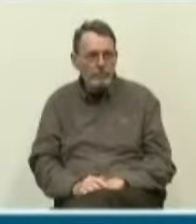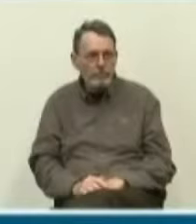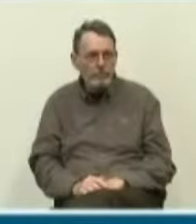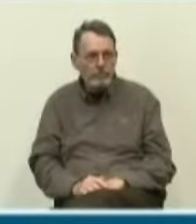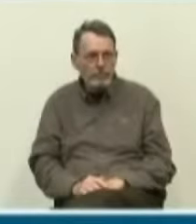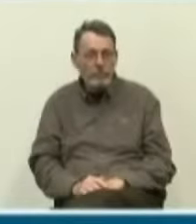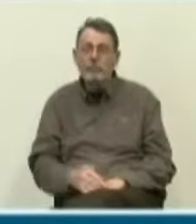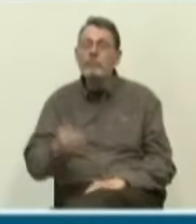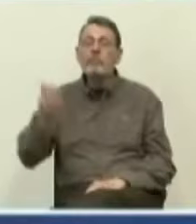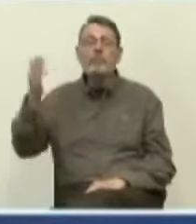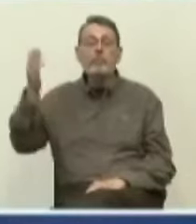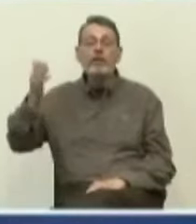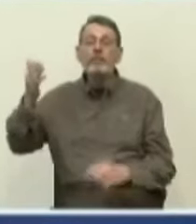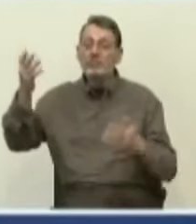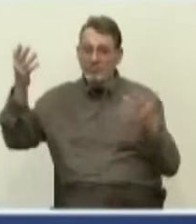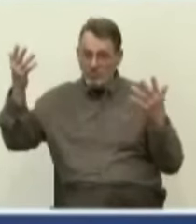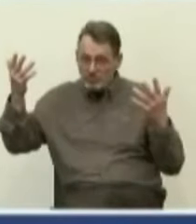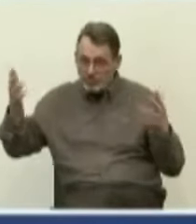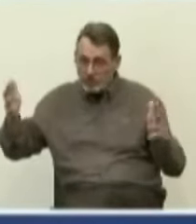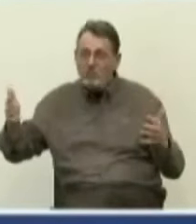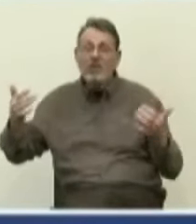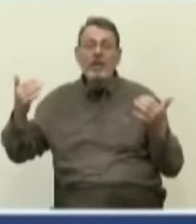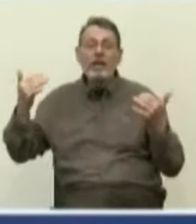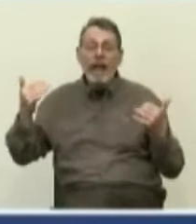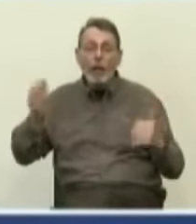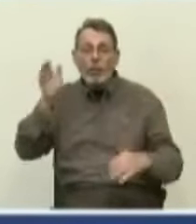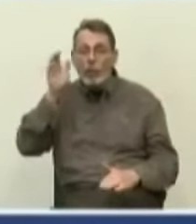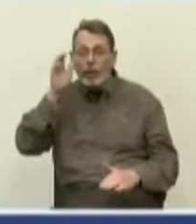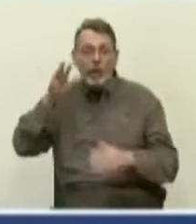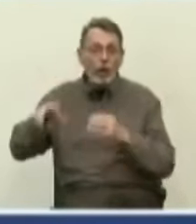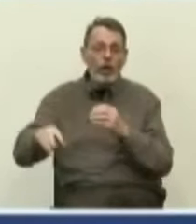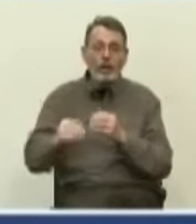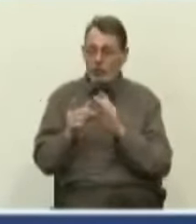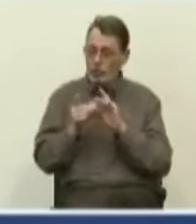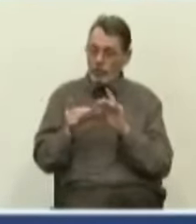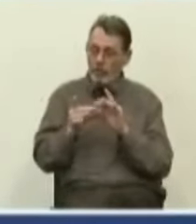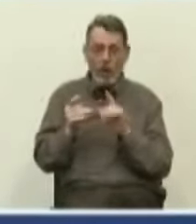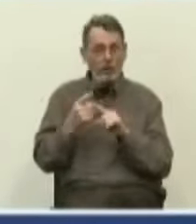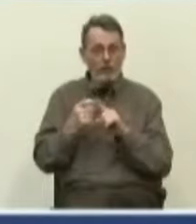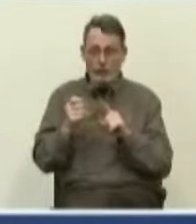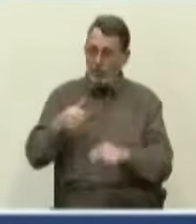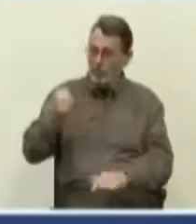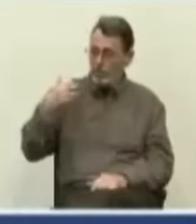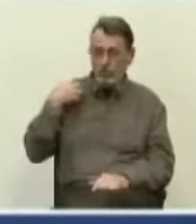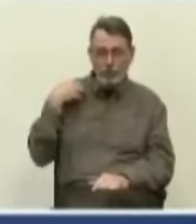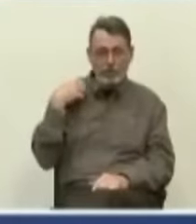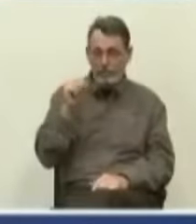My presentation is complete. We will now hear some additional remarks from Chief Scott.